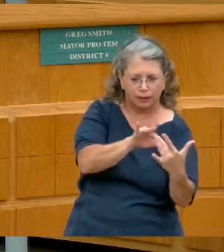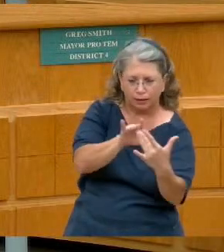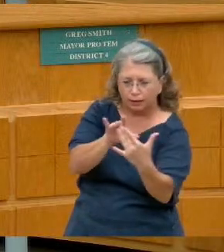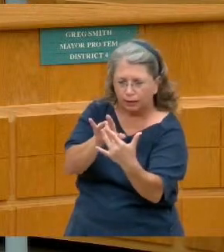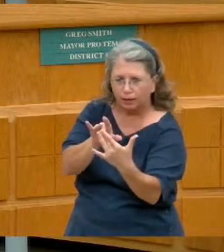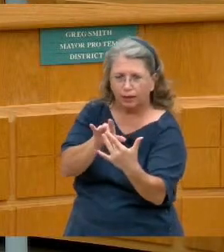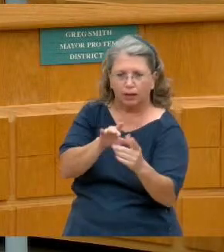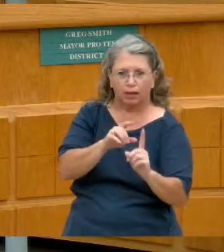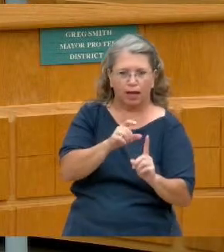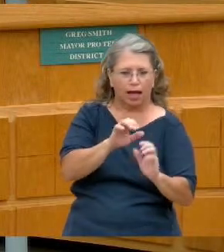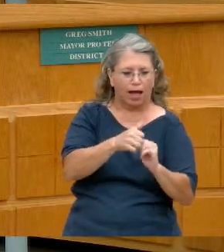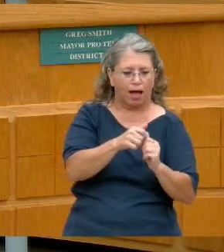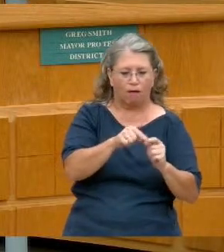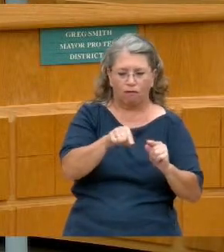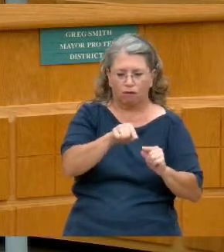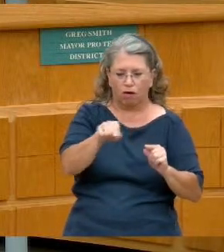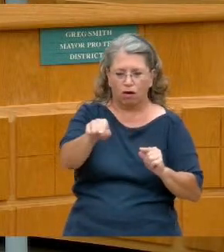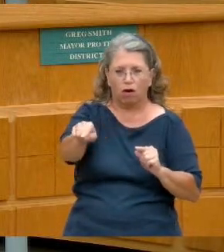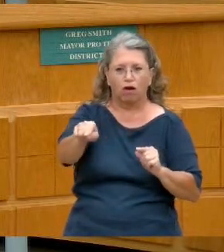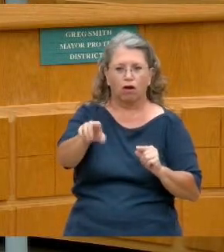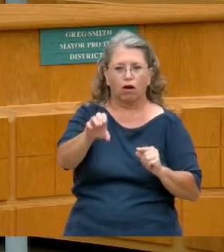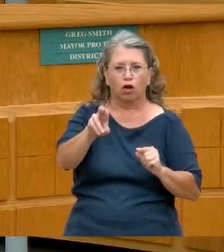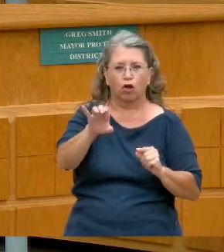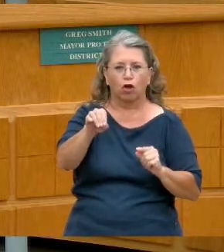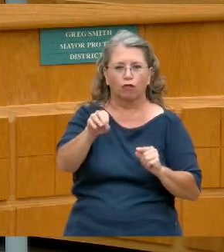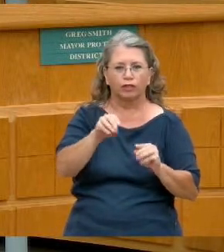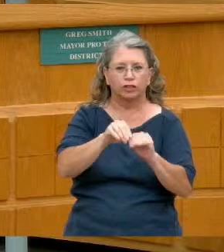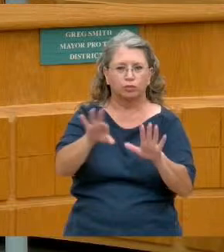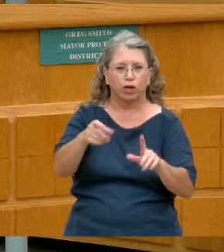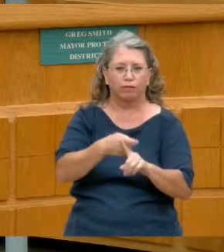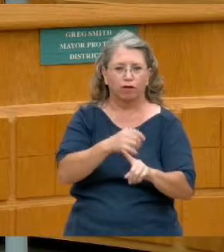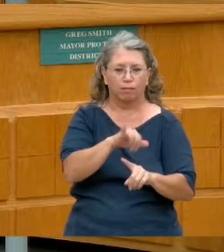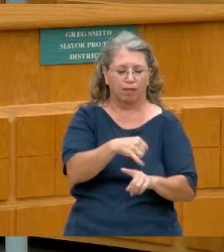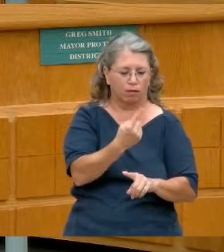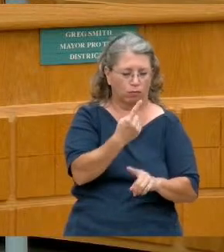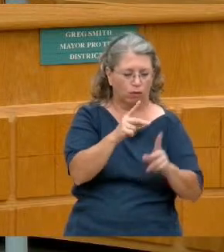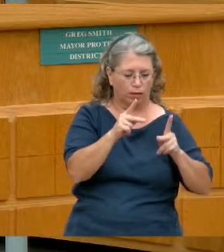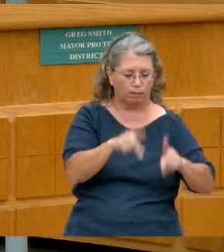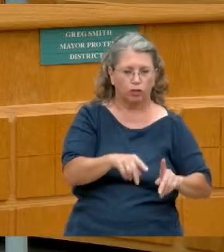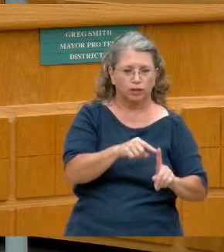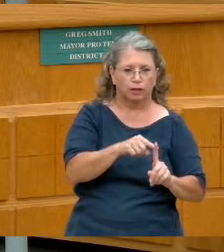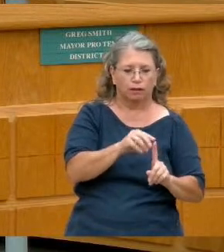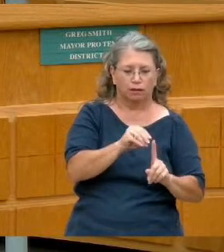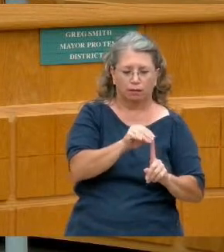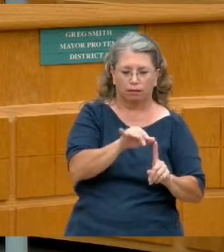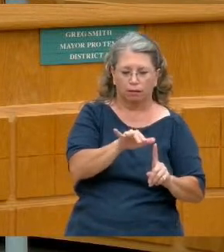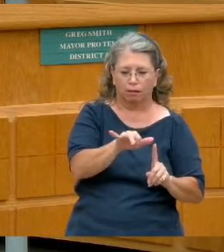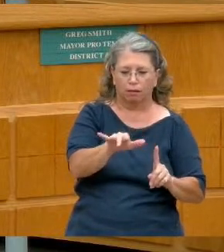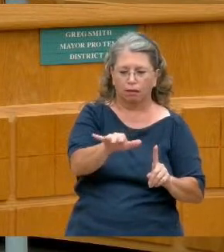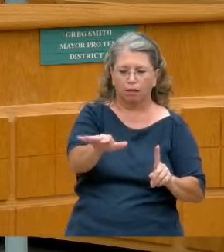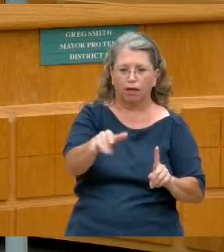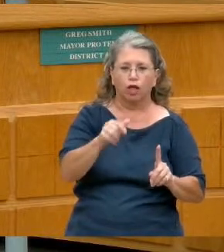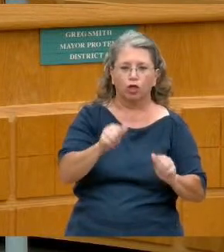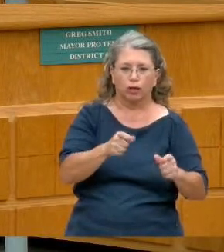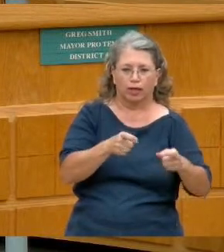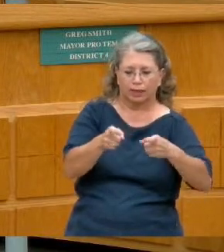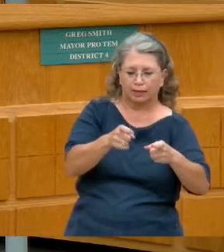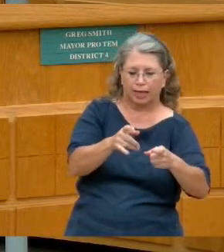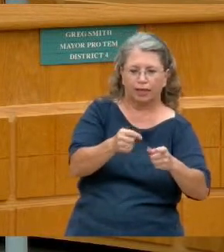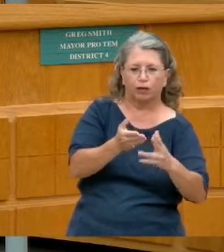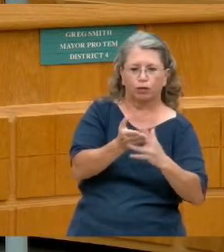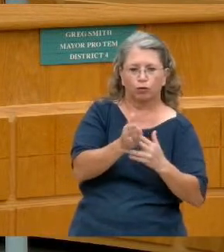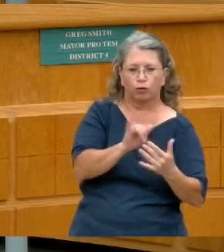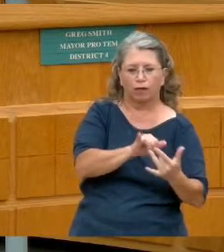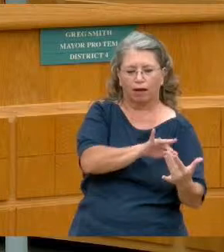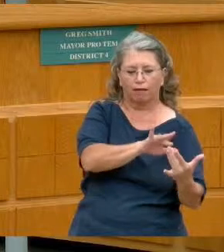contact trace to see how far out did COVID spread from that outbreak, localized outbreak area, and you contain it through the contact tracing